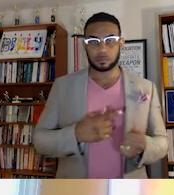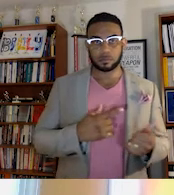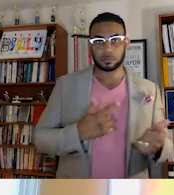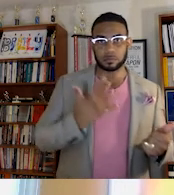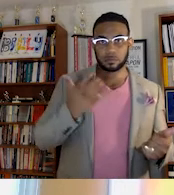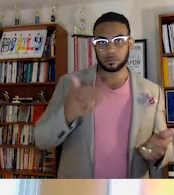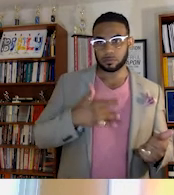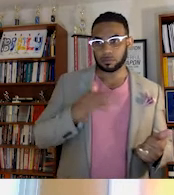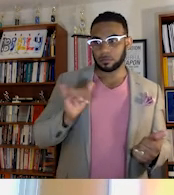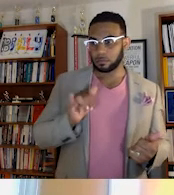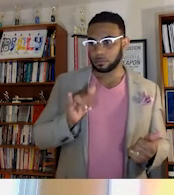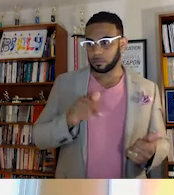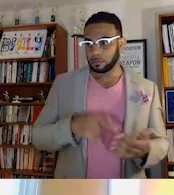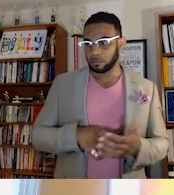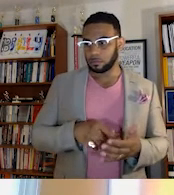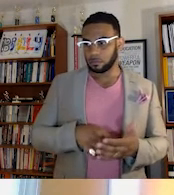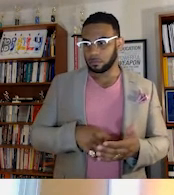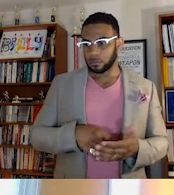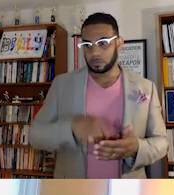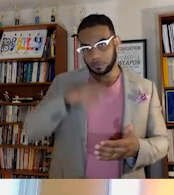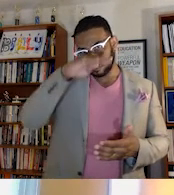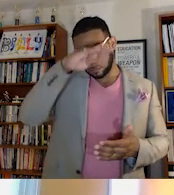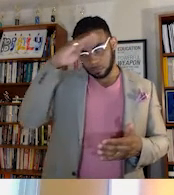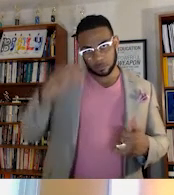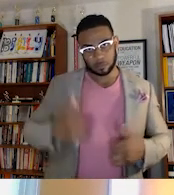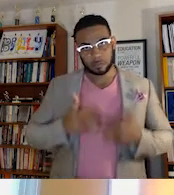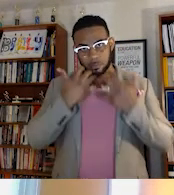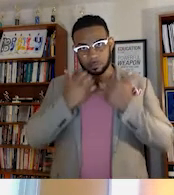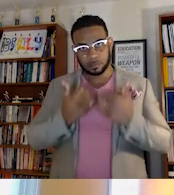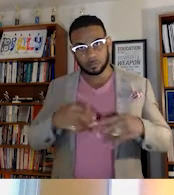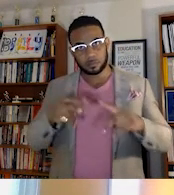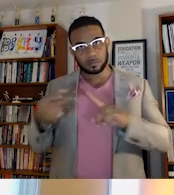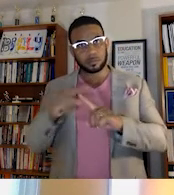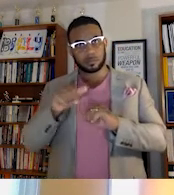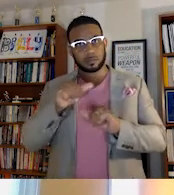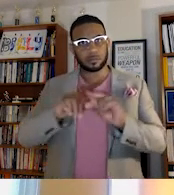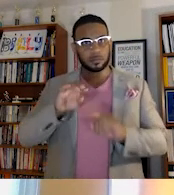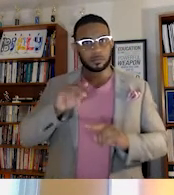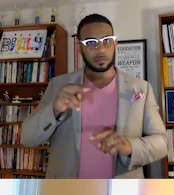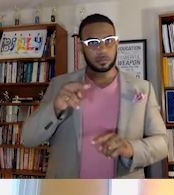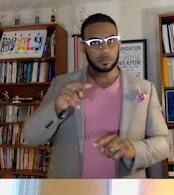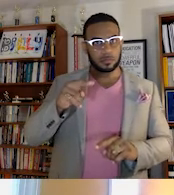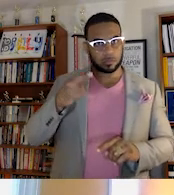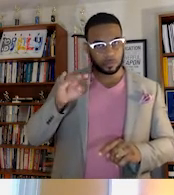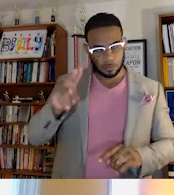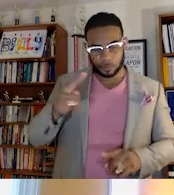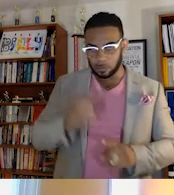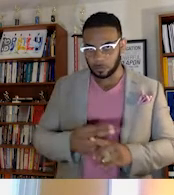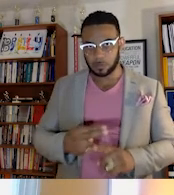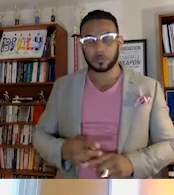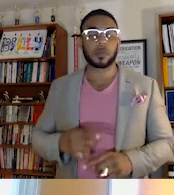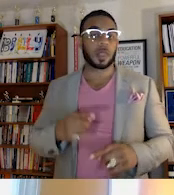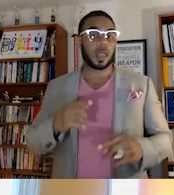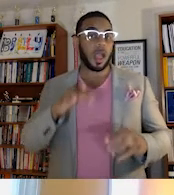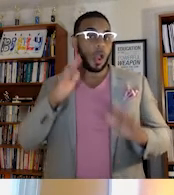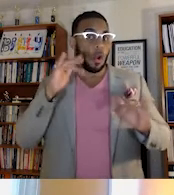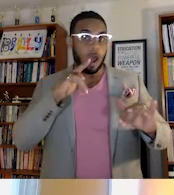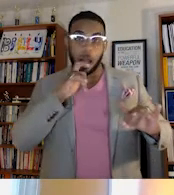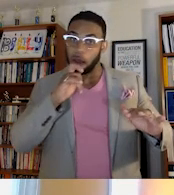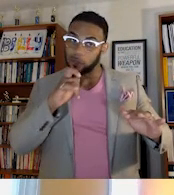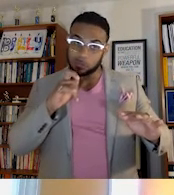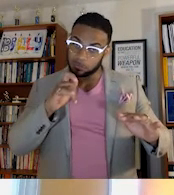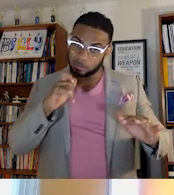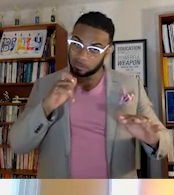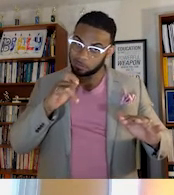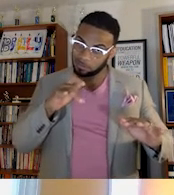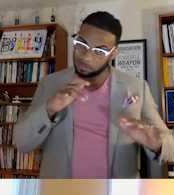say this feels like the Black Lives Matter version of Around the Horn, right? So hopefully I don't get deduct